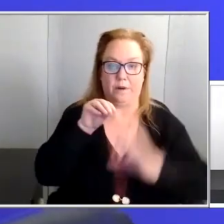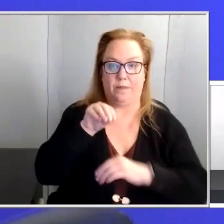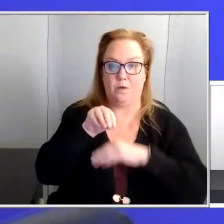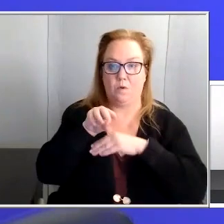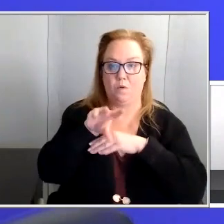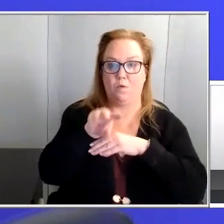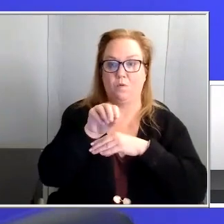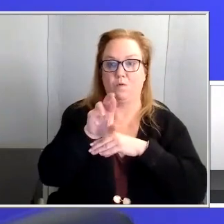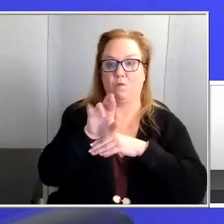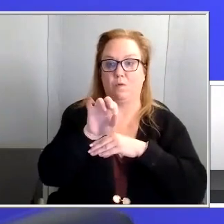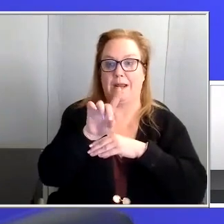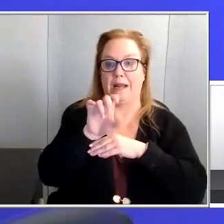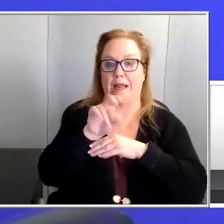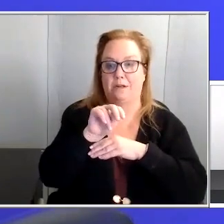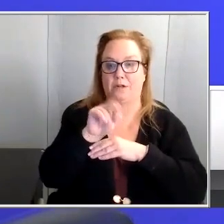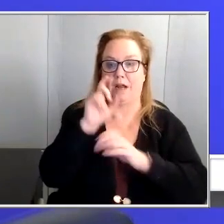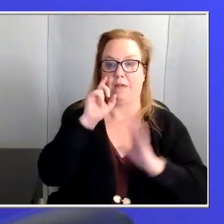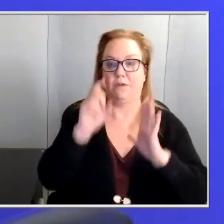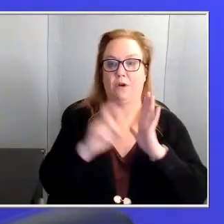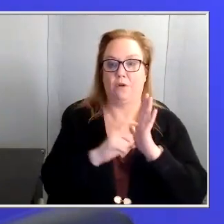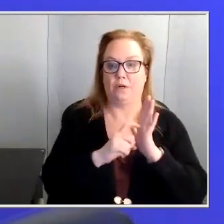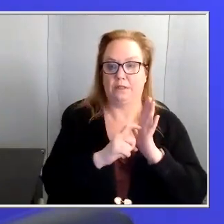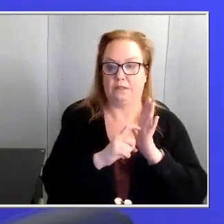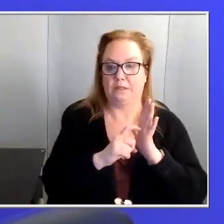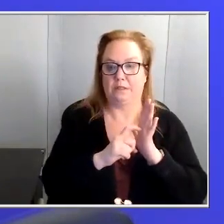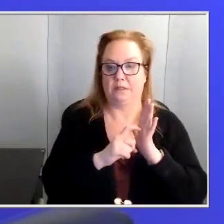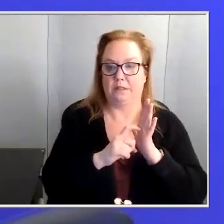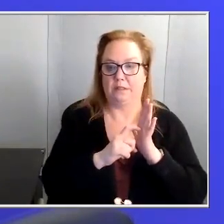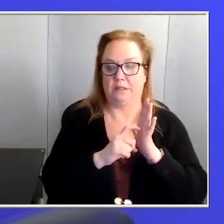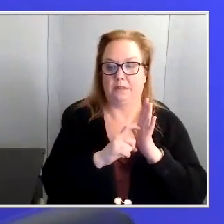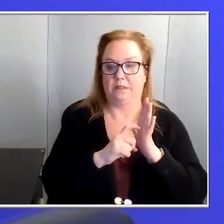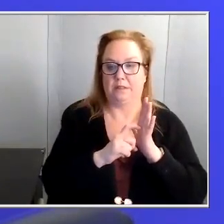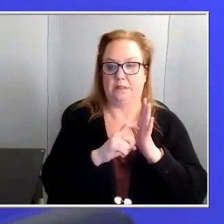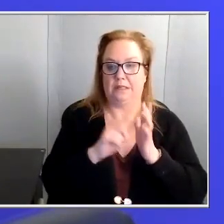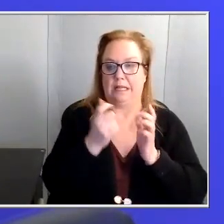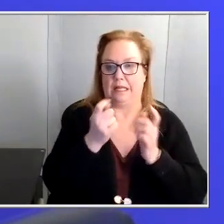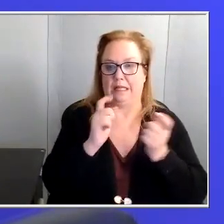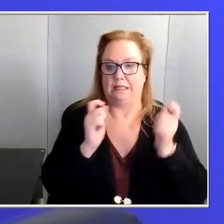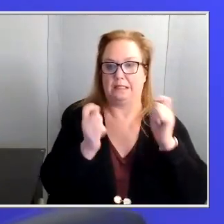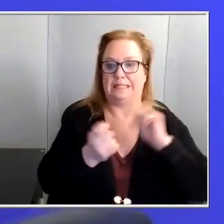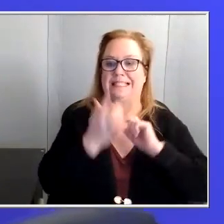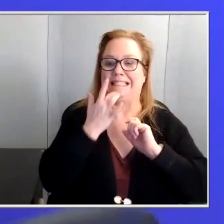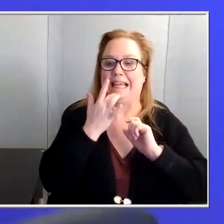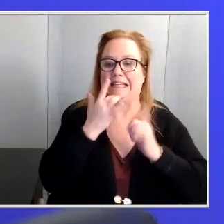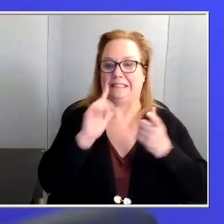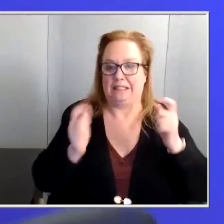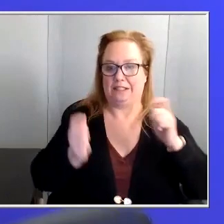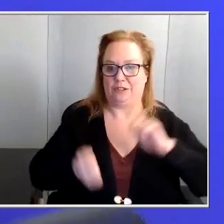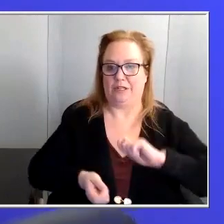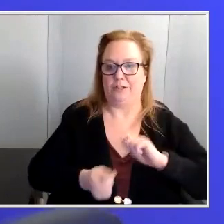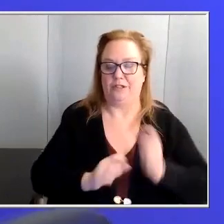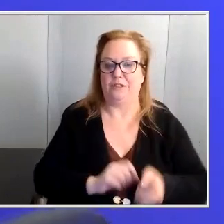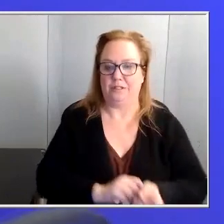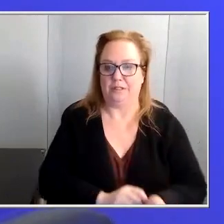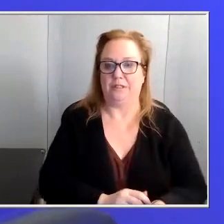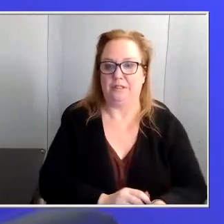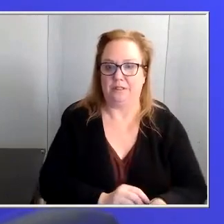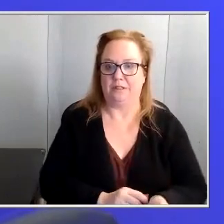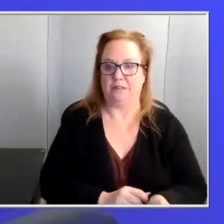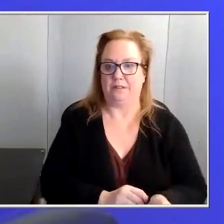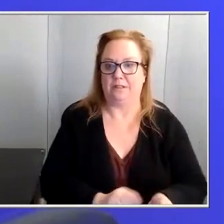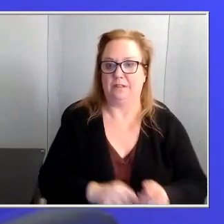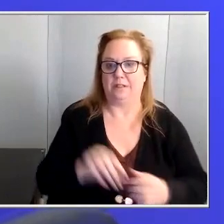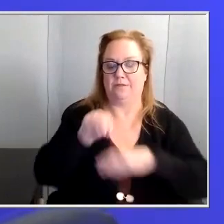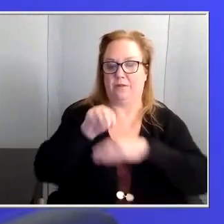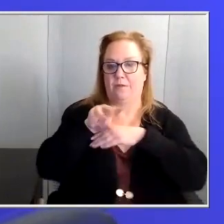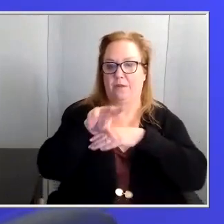have noticed taste changes. Taste changes, okay. Yes. And that's probably from the radiation.